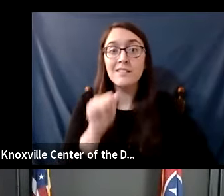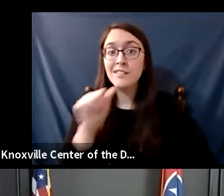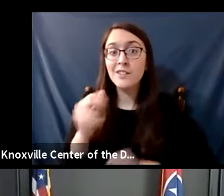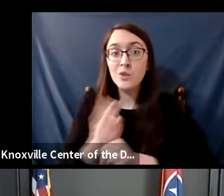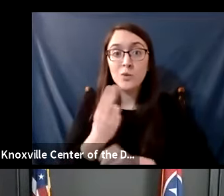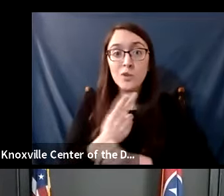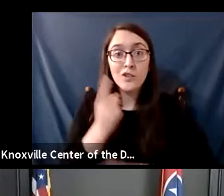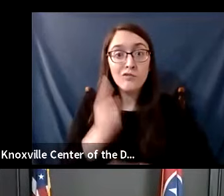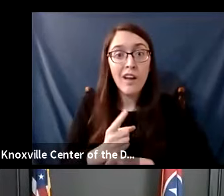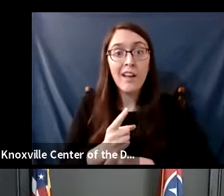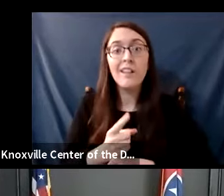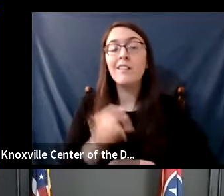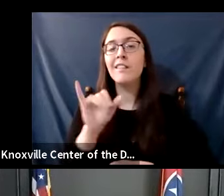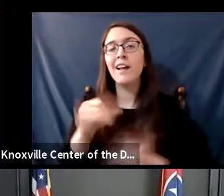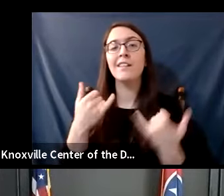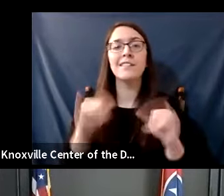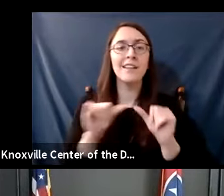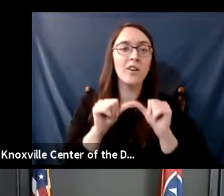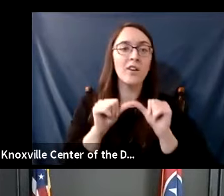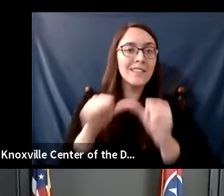continue to be challenges for our community.